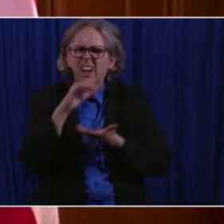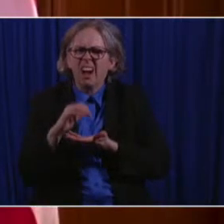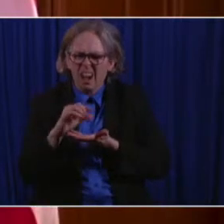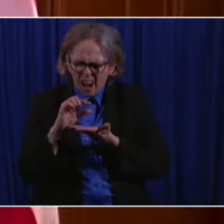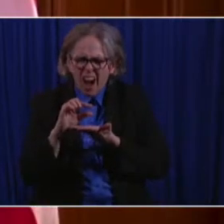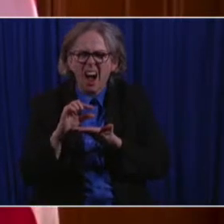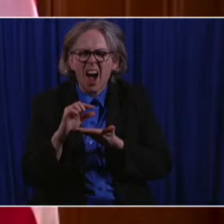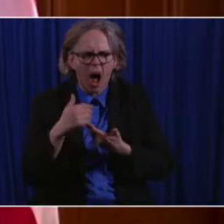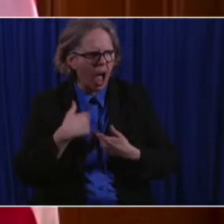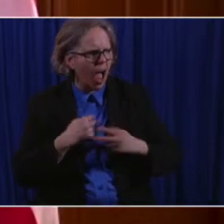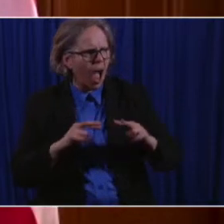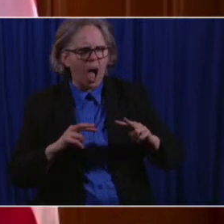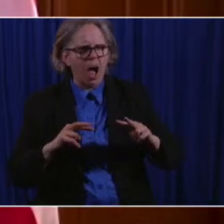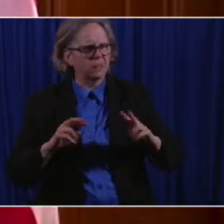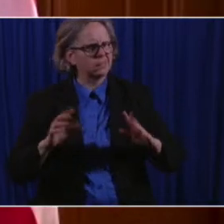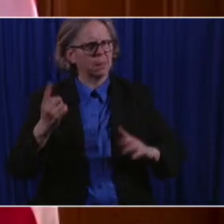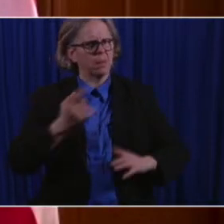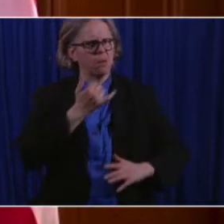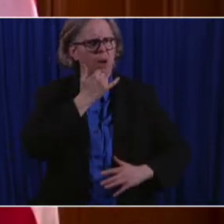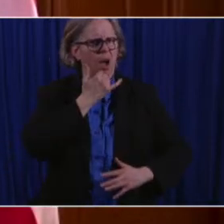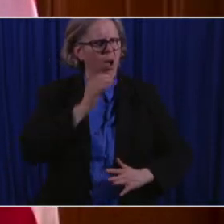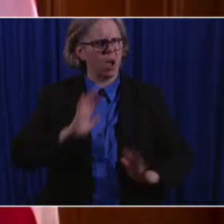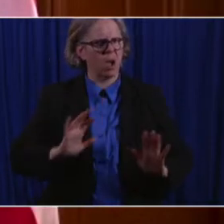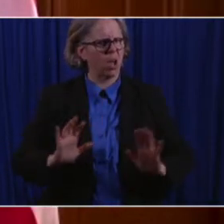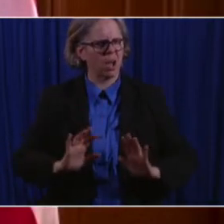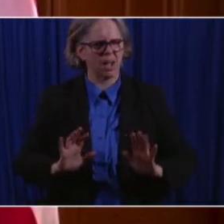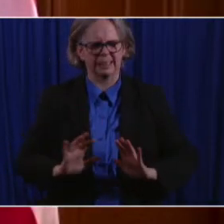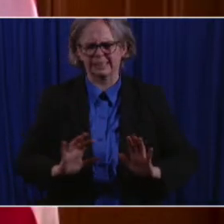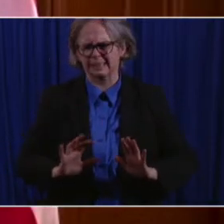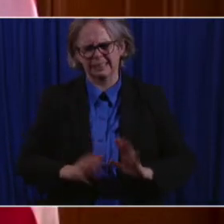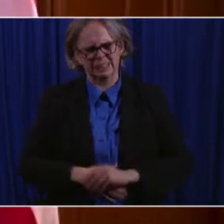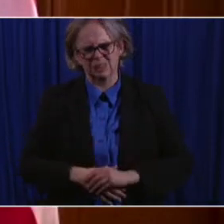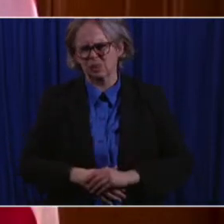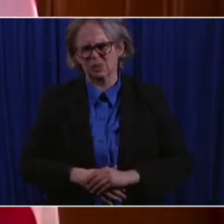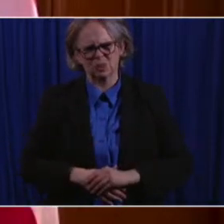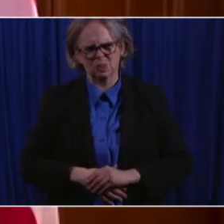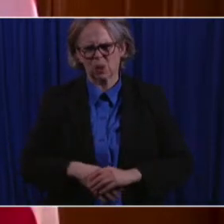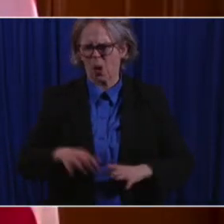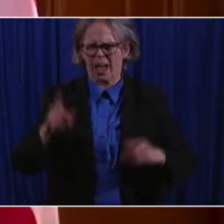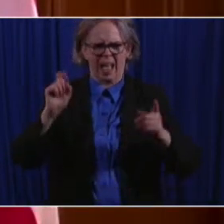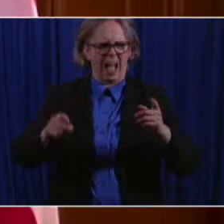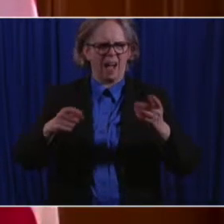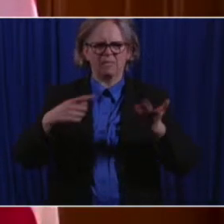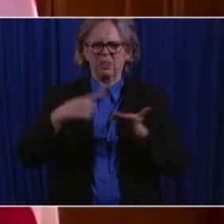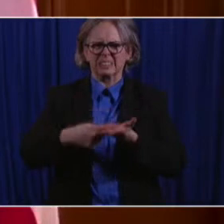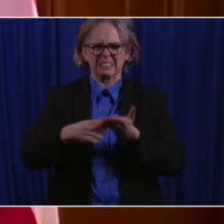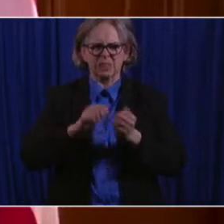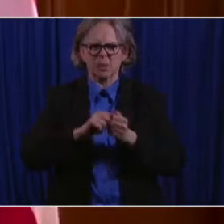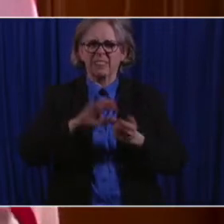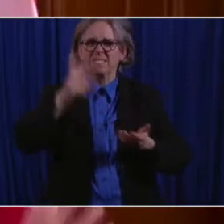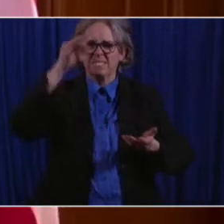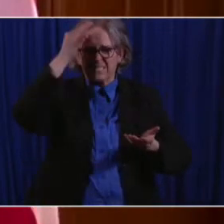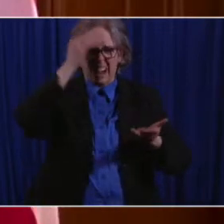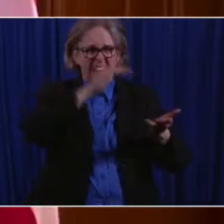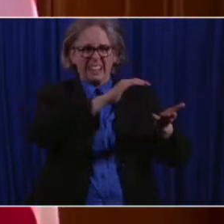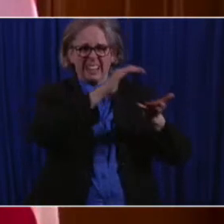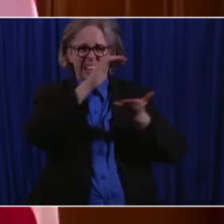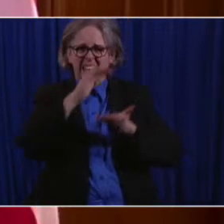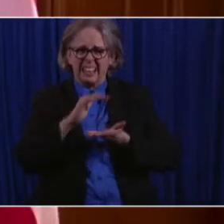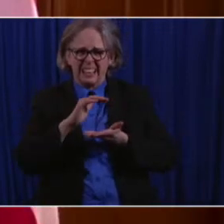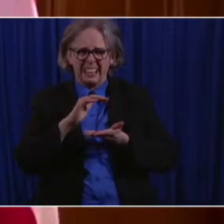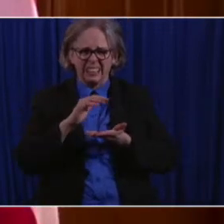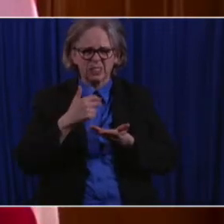what we should be doing with our state portion of this. And, we're trying to look at the whole